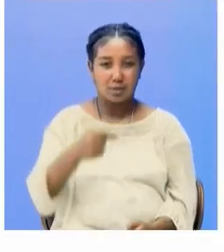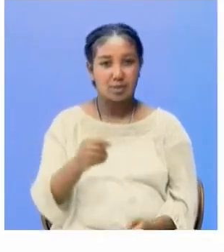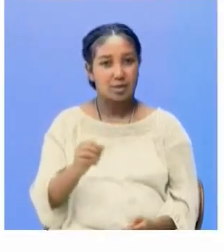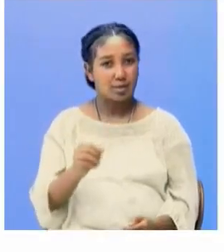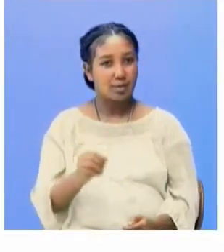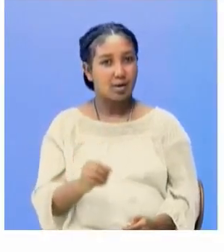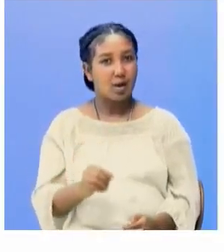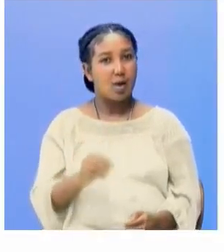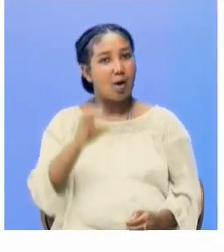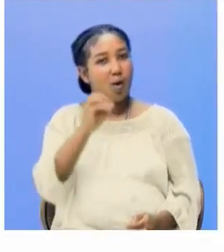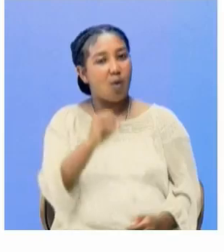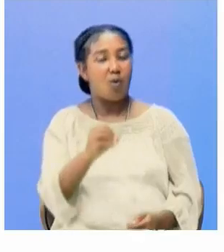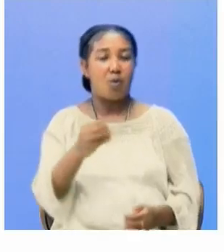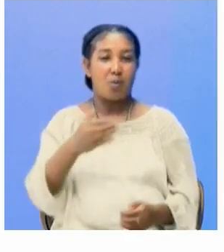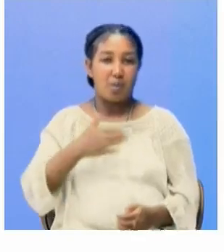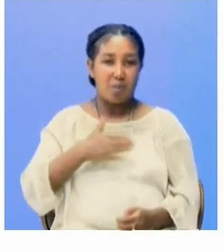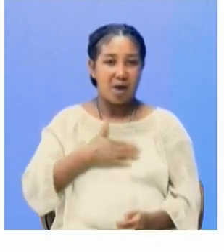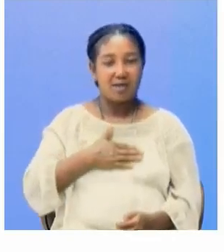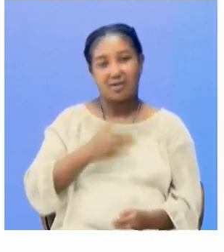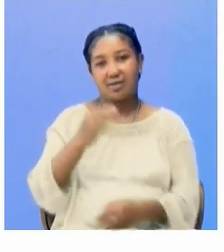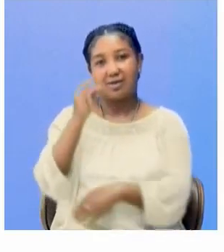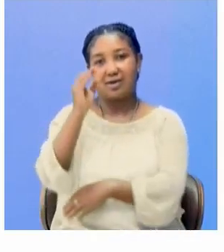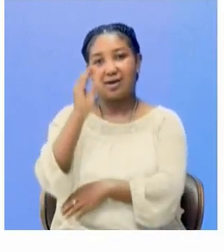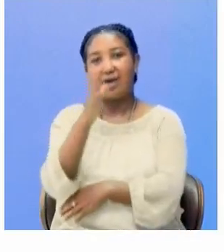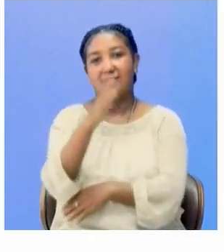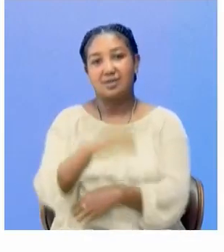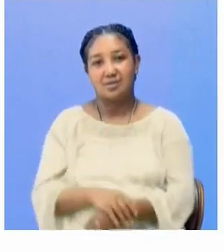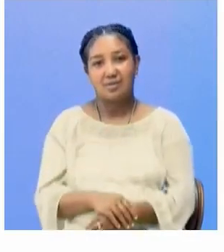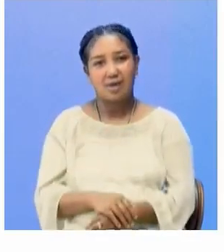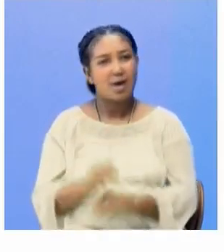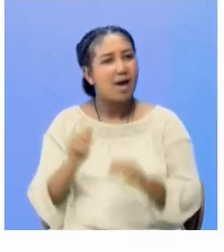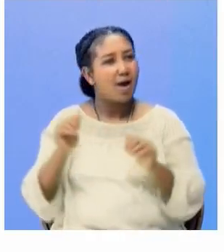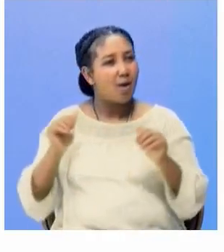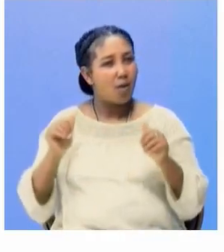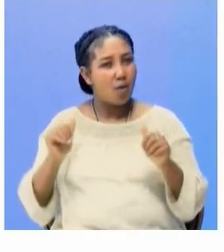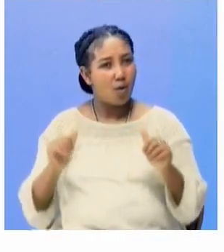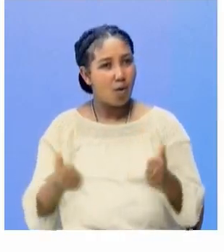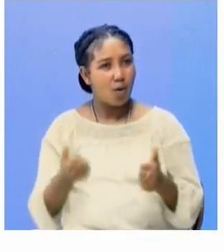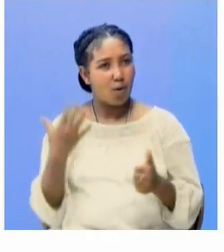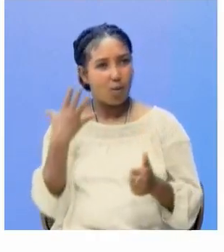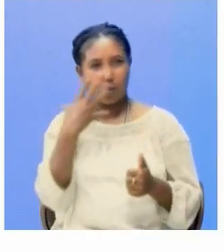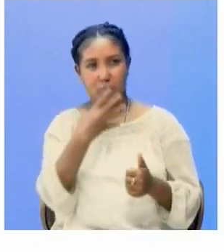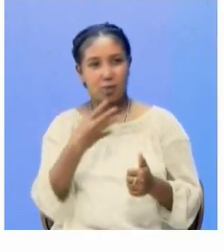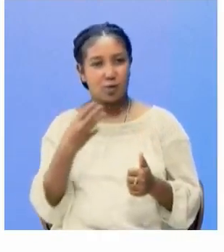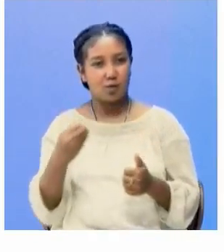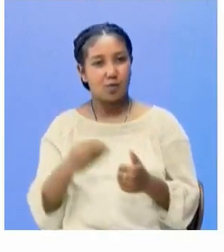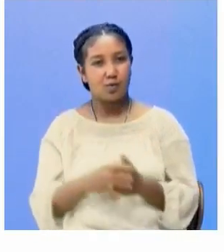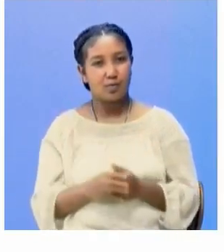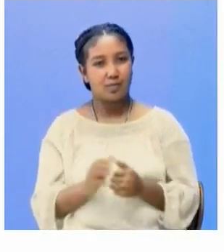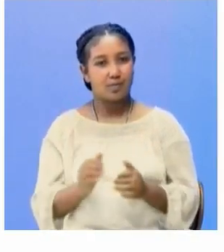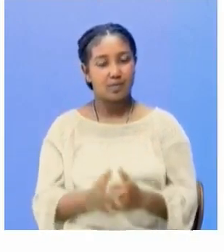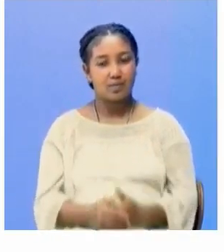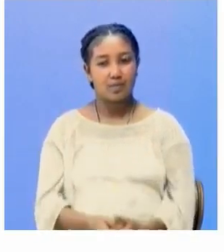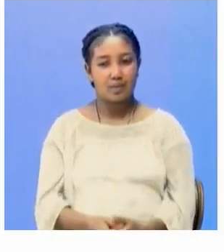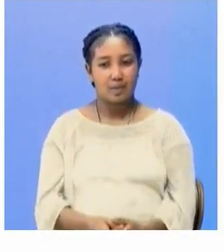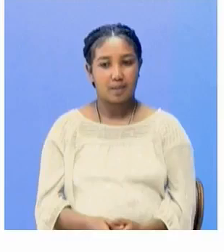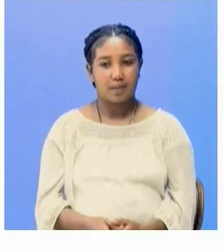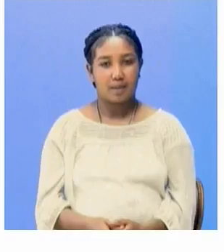How? We can start from how. How beautiful. How